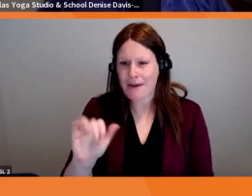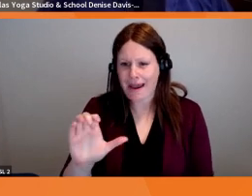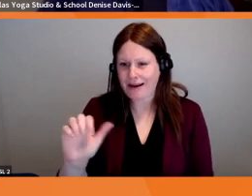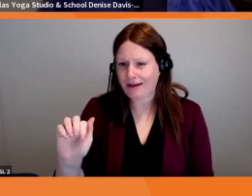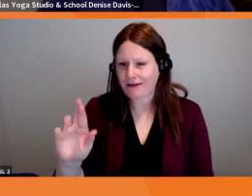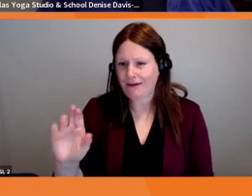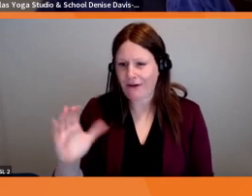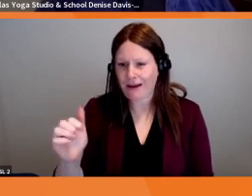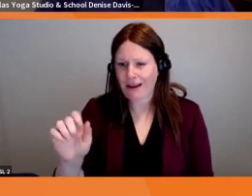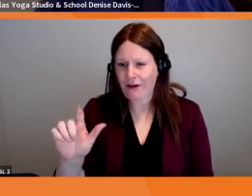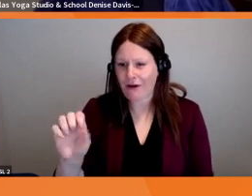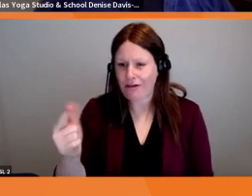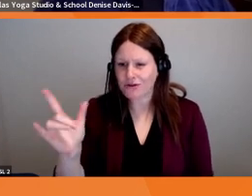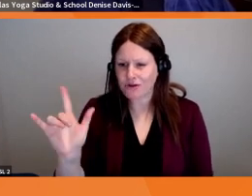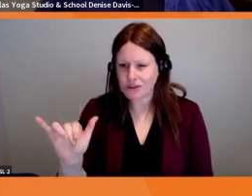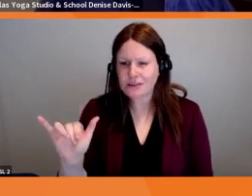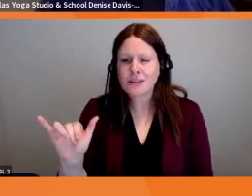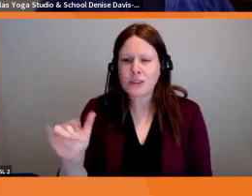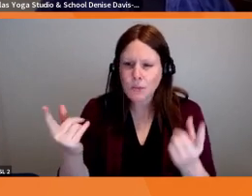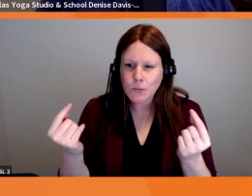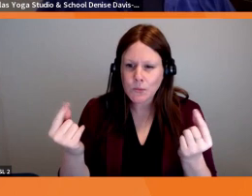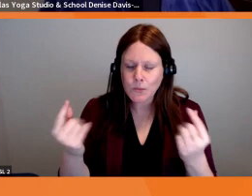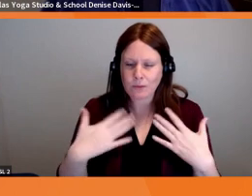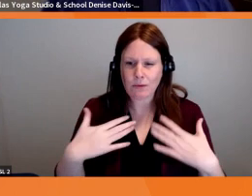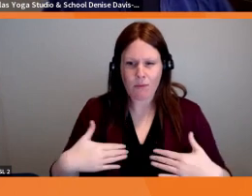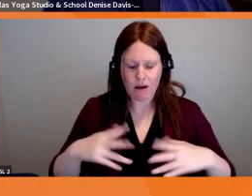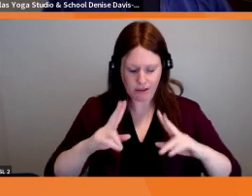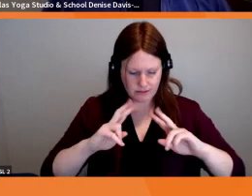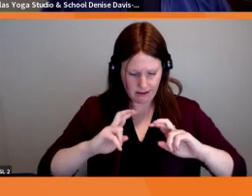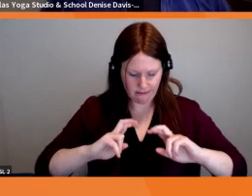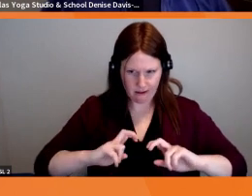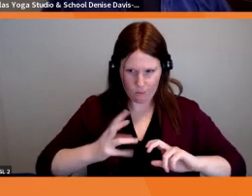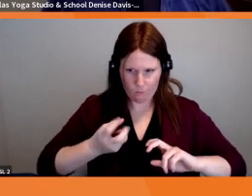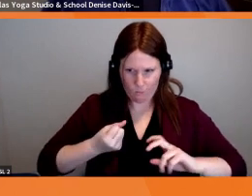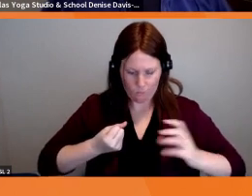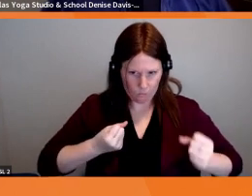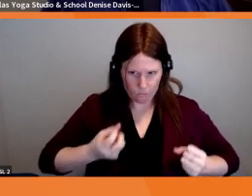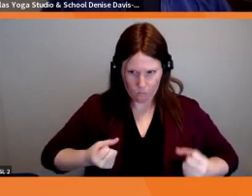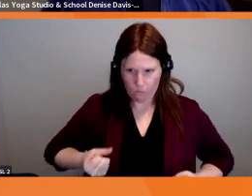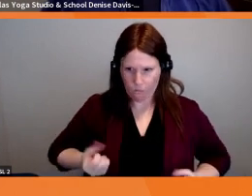to and what we might be able to let go of. And it's part of an